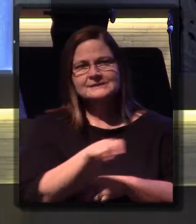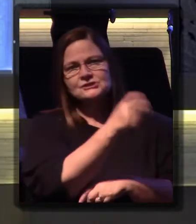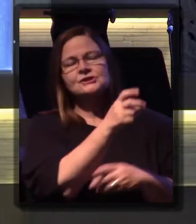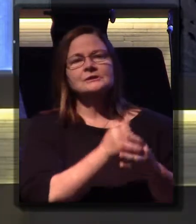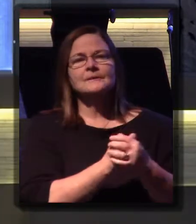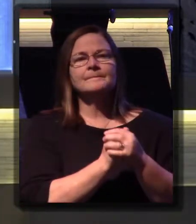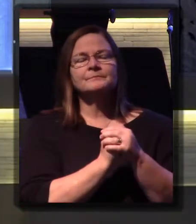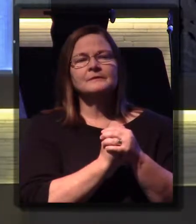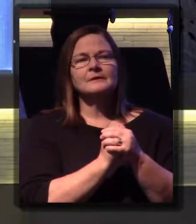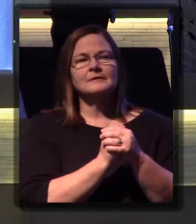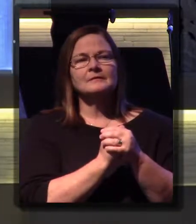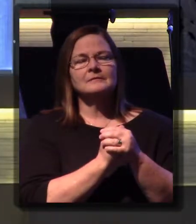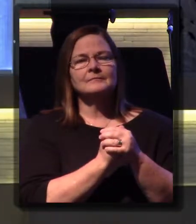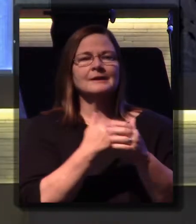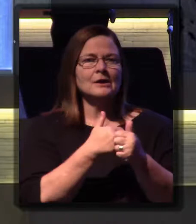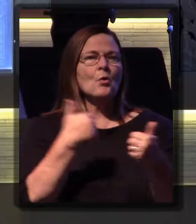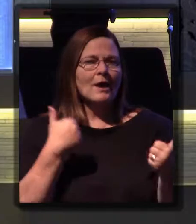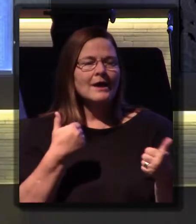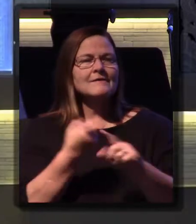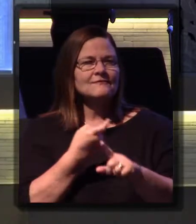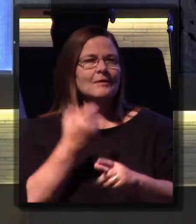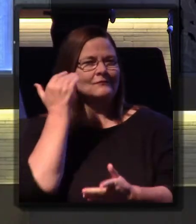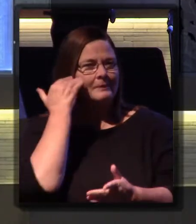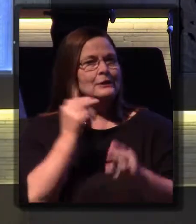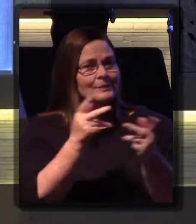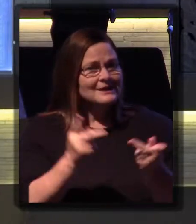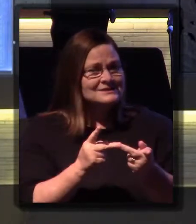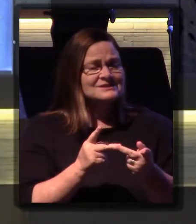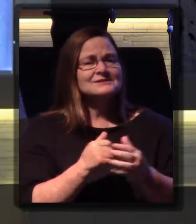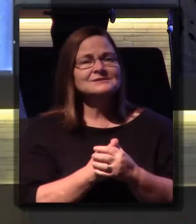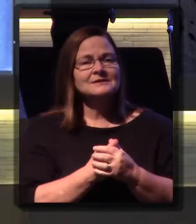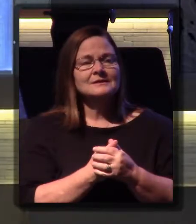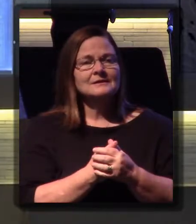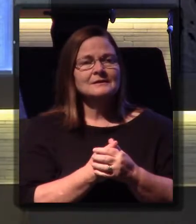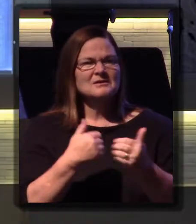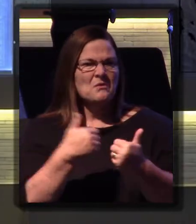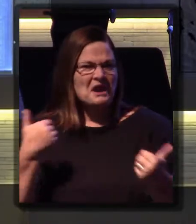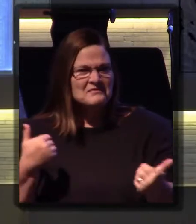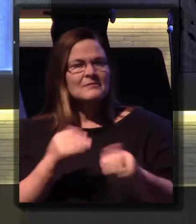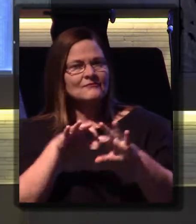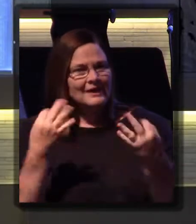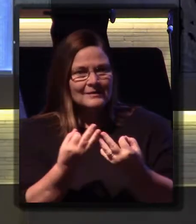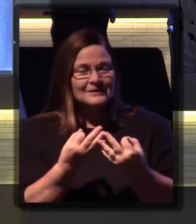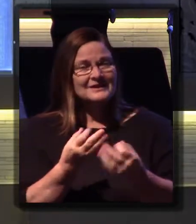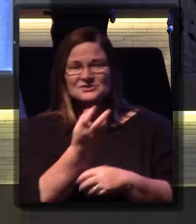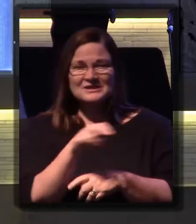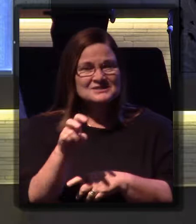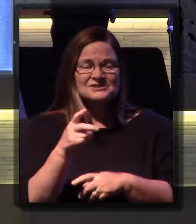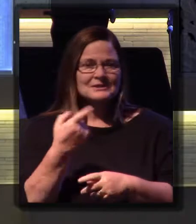fact, I think about our own transition, being away from you all, from familiar